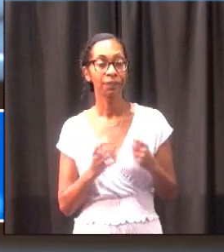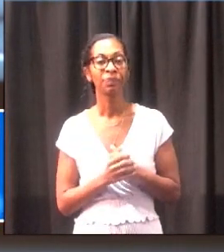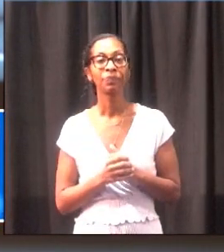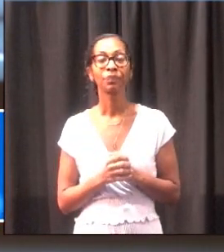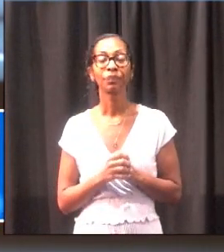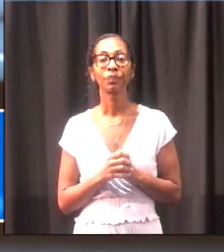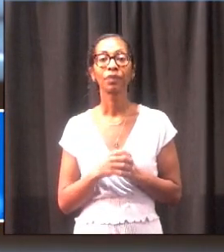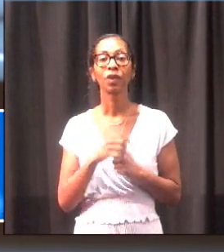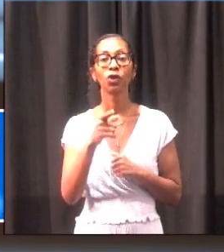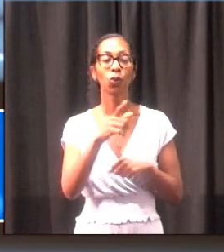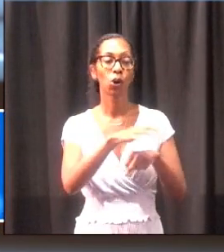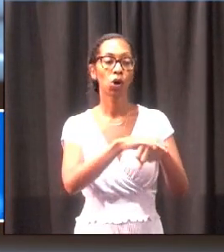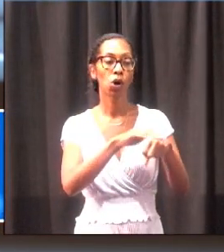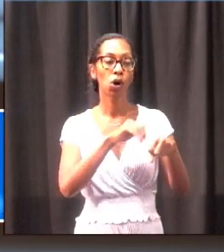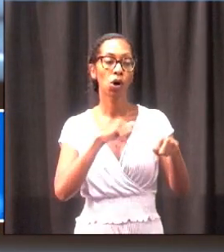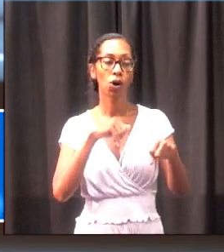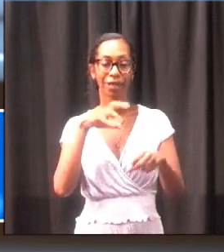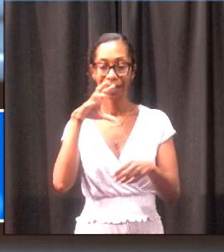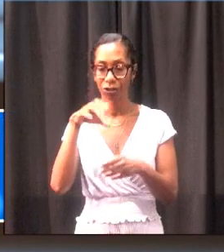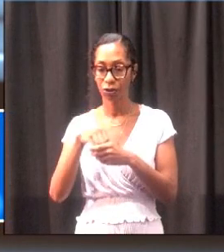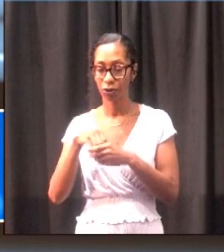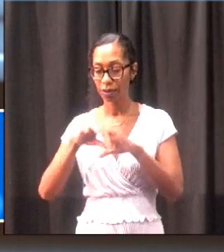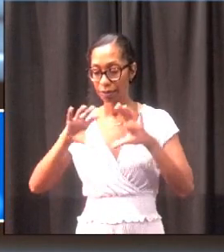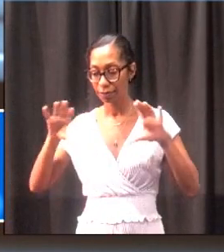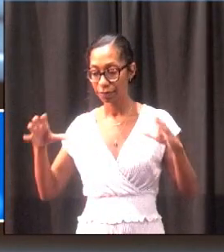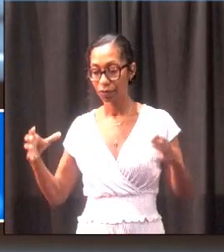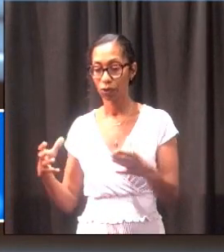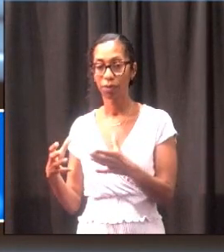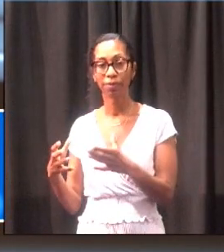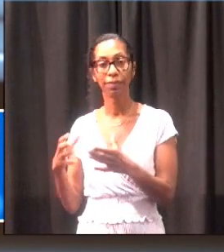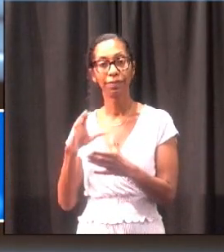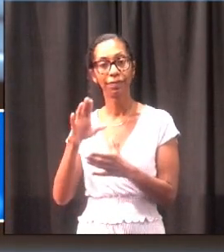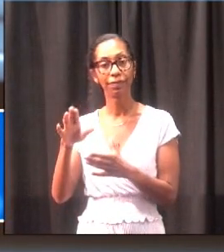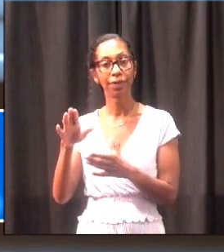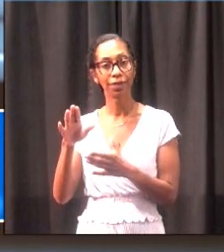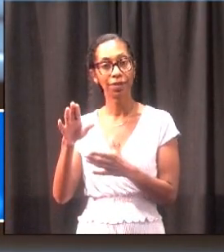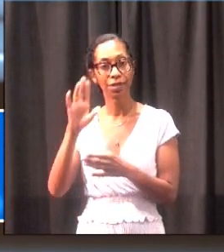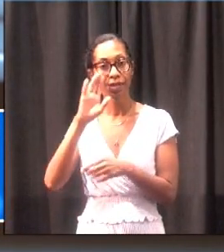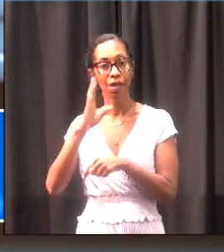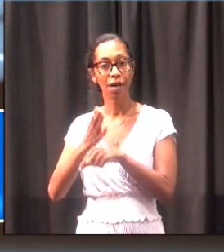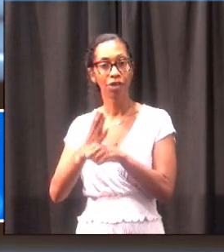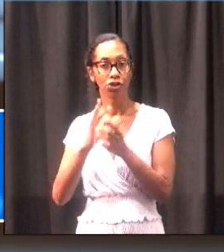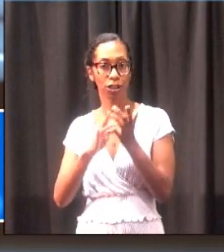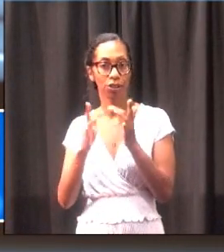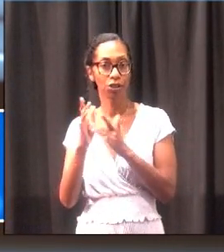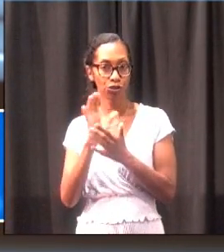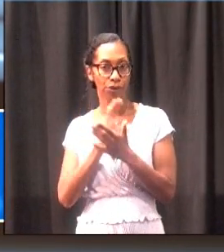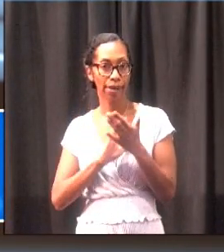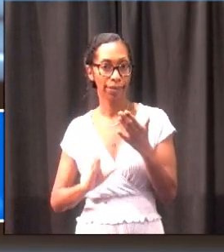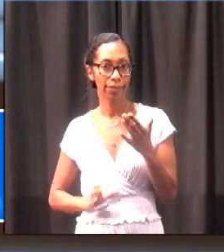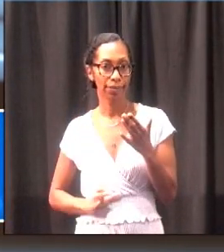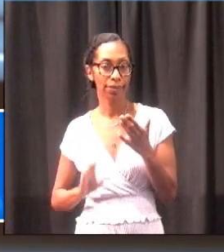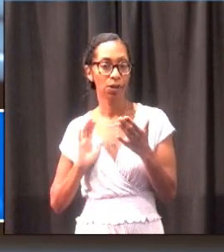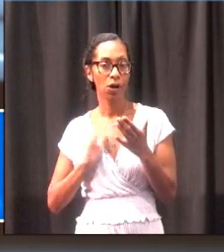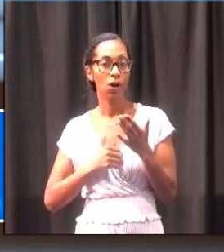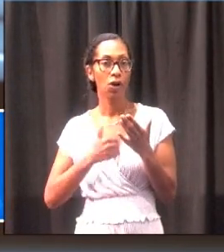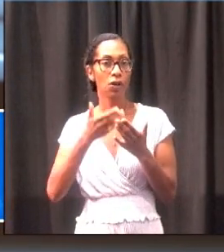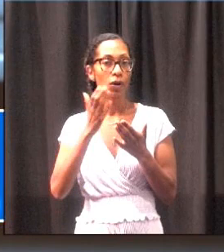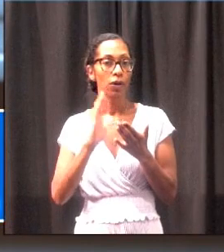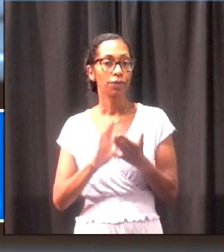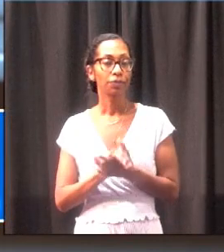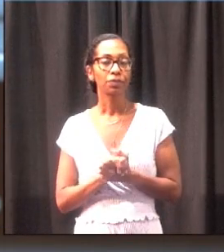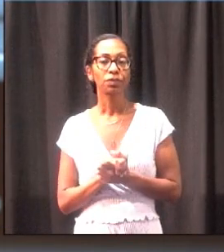the fellowship of his Son, Jesus Christ, our Lord.